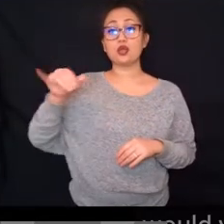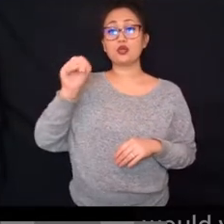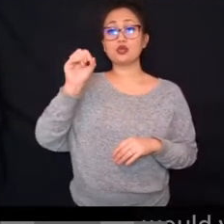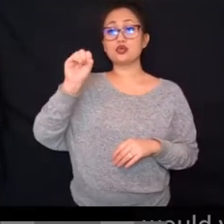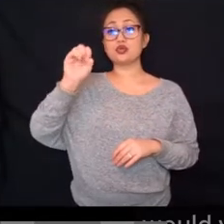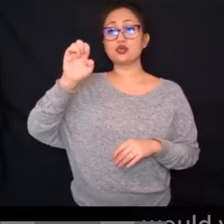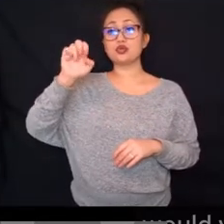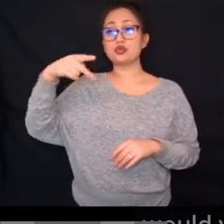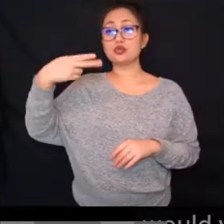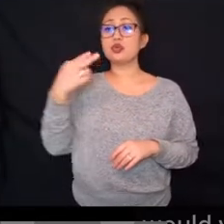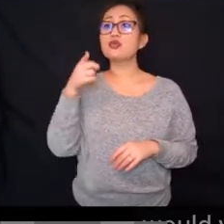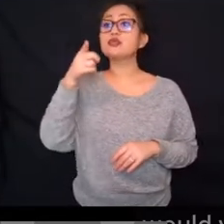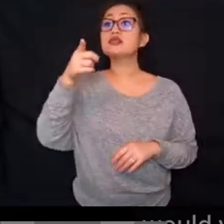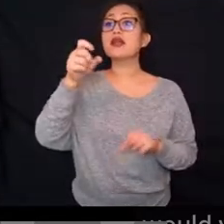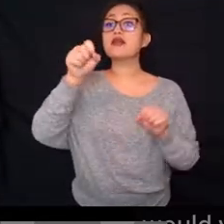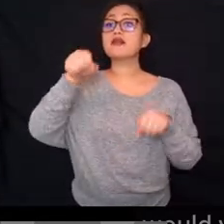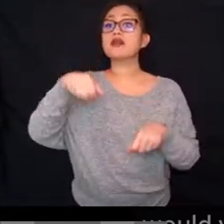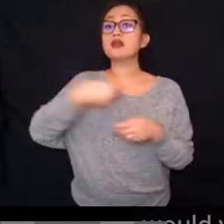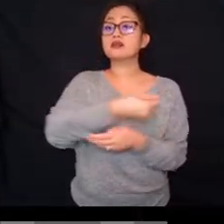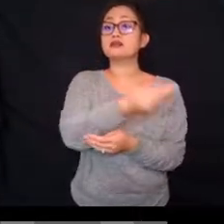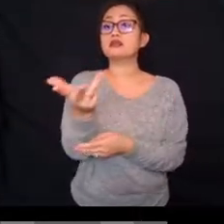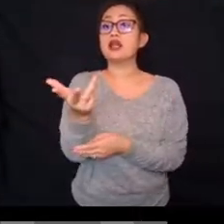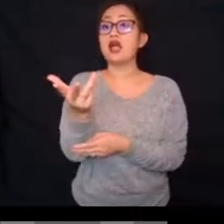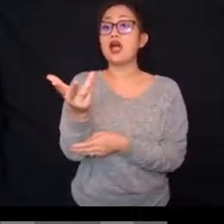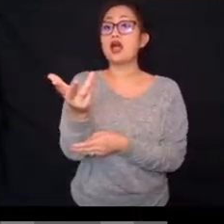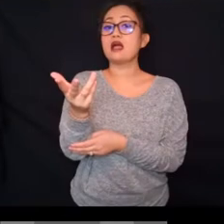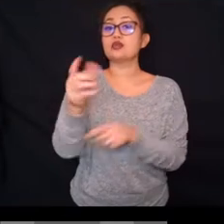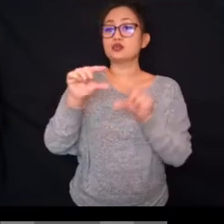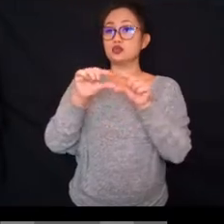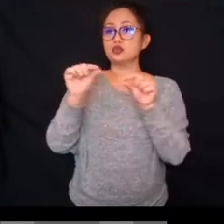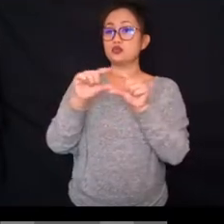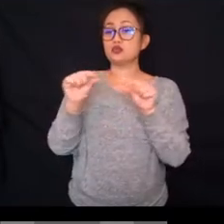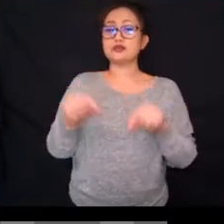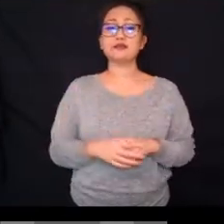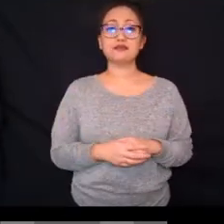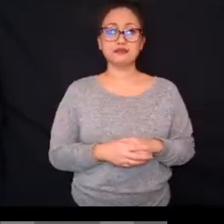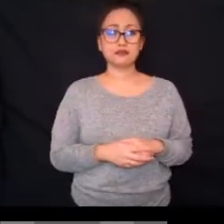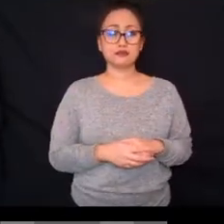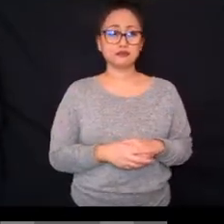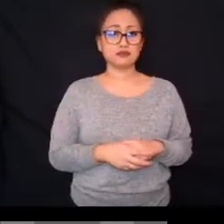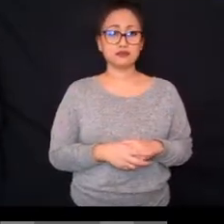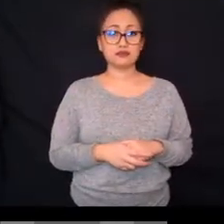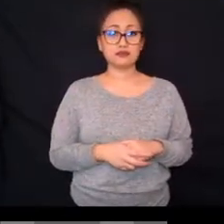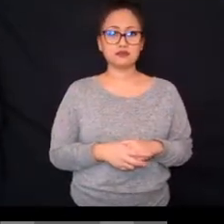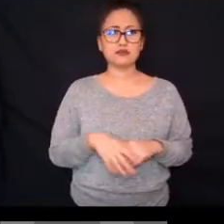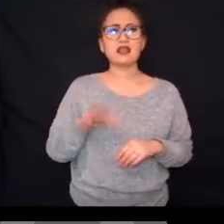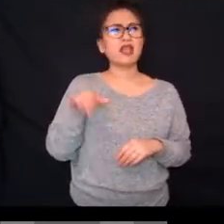let everybody get a tower of cubes? Is that a cord on you? I do have a cord on. It is.